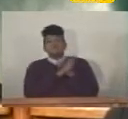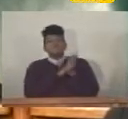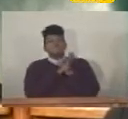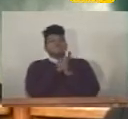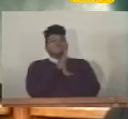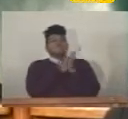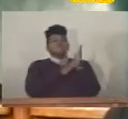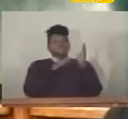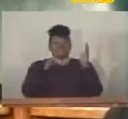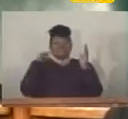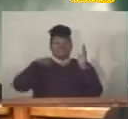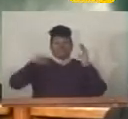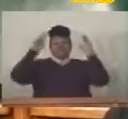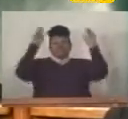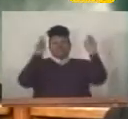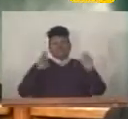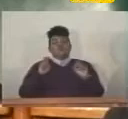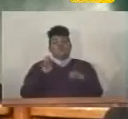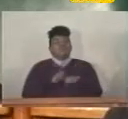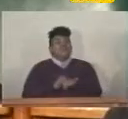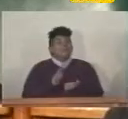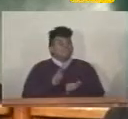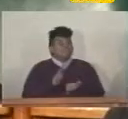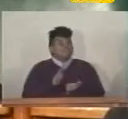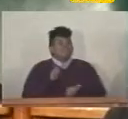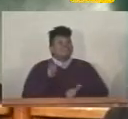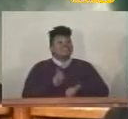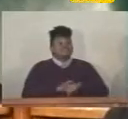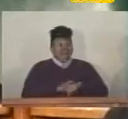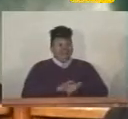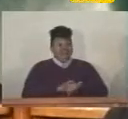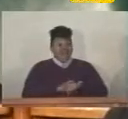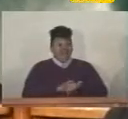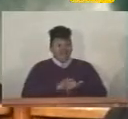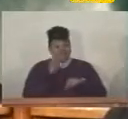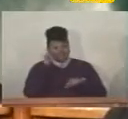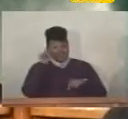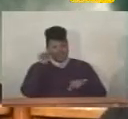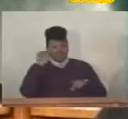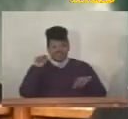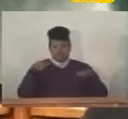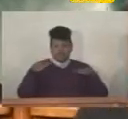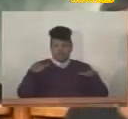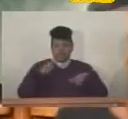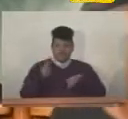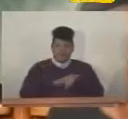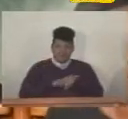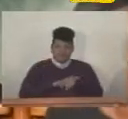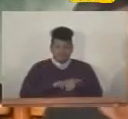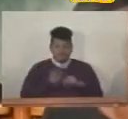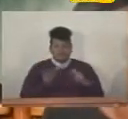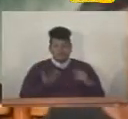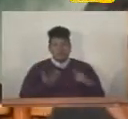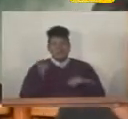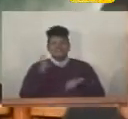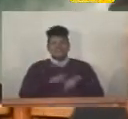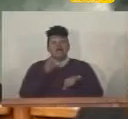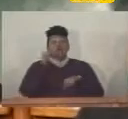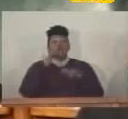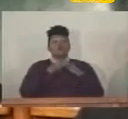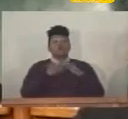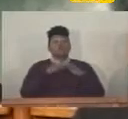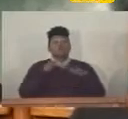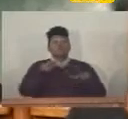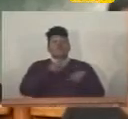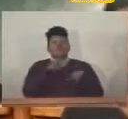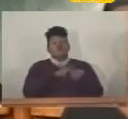these matters take time, and it will take time to take back St. James. It will take time to take back Jamaica, but